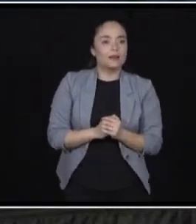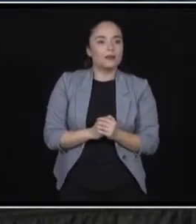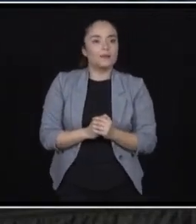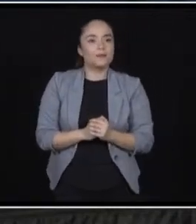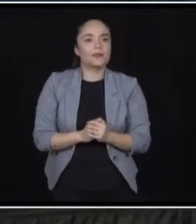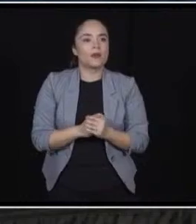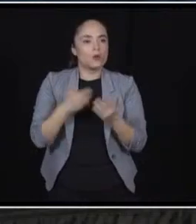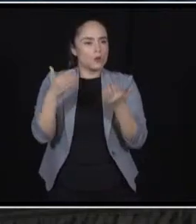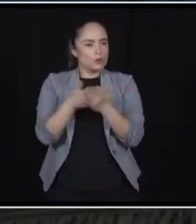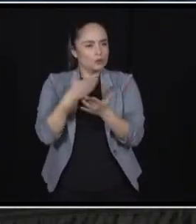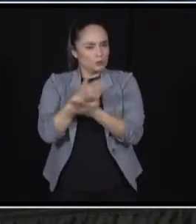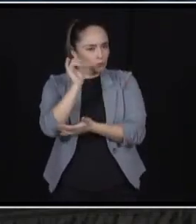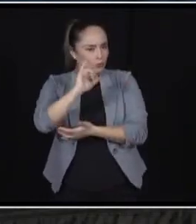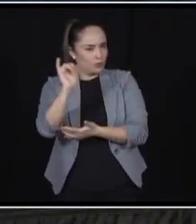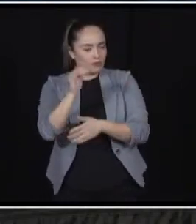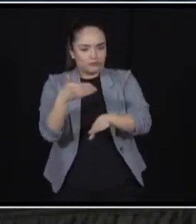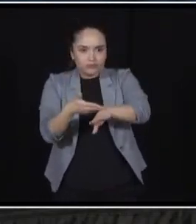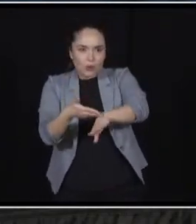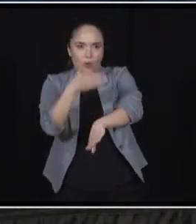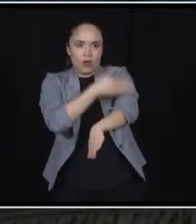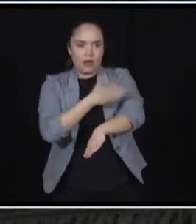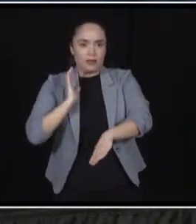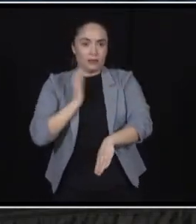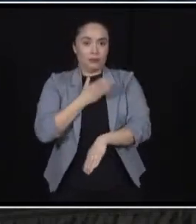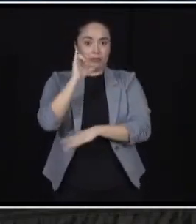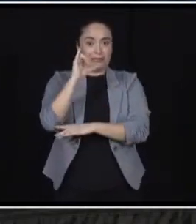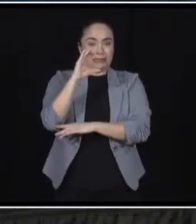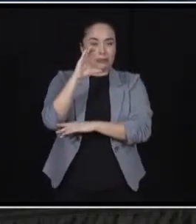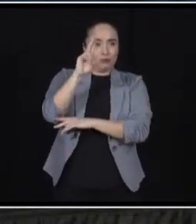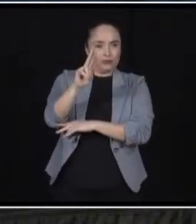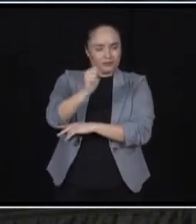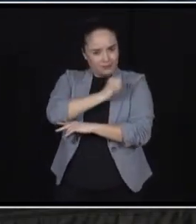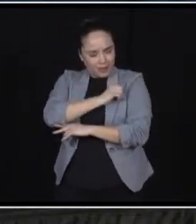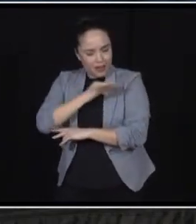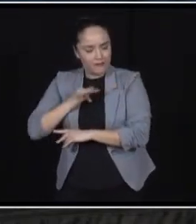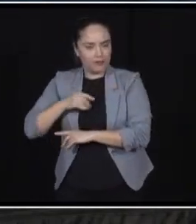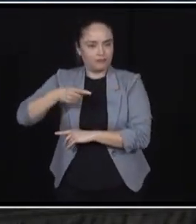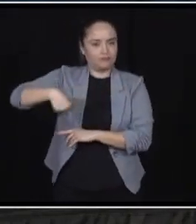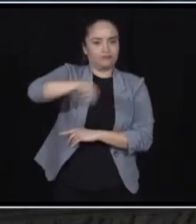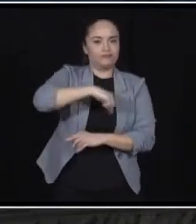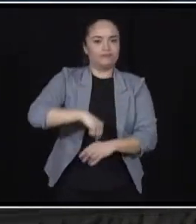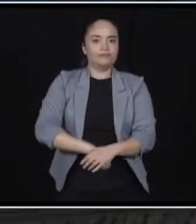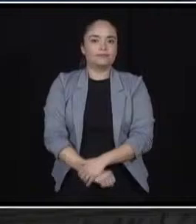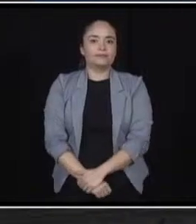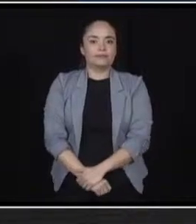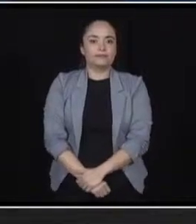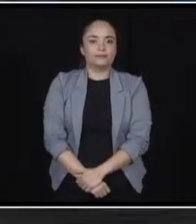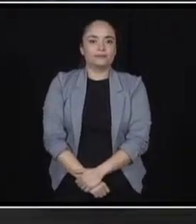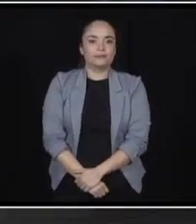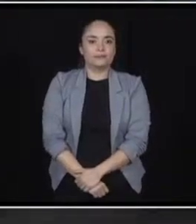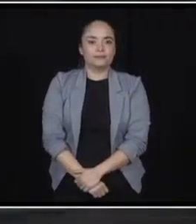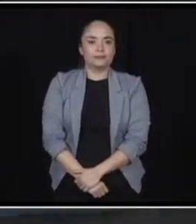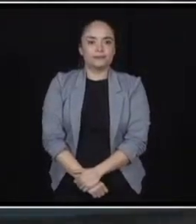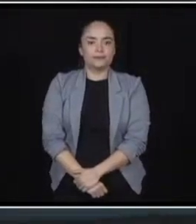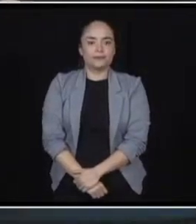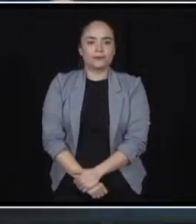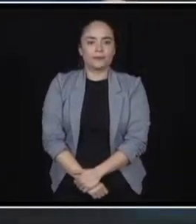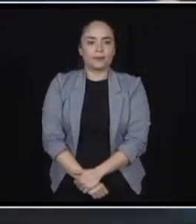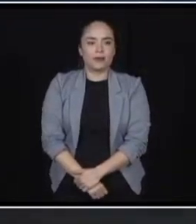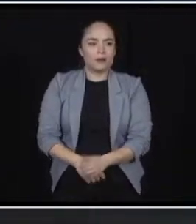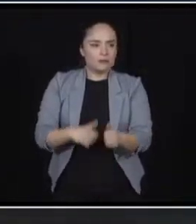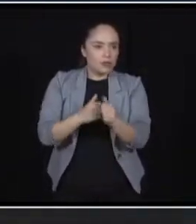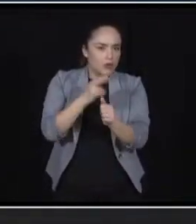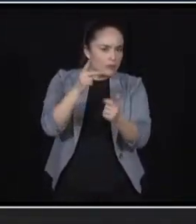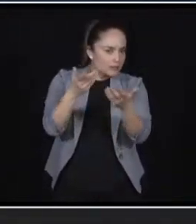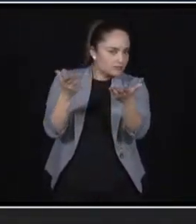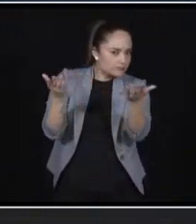units today as we speak. Follow-up? Okay, great. Thanks for that. I also just want to